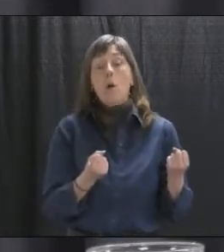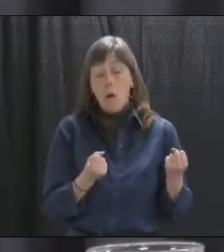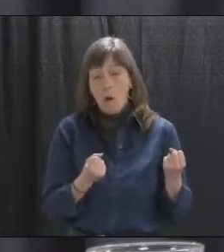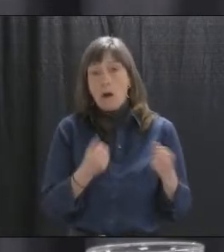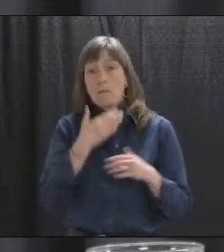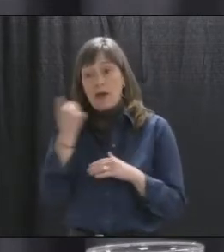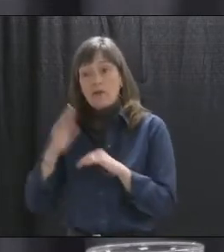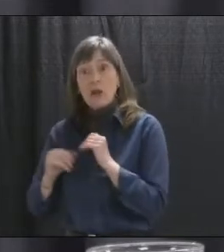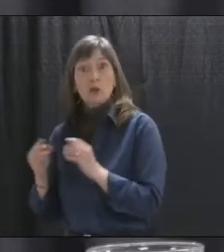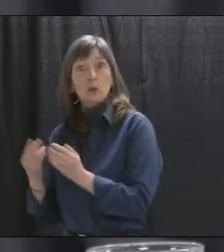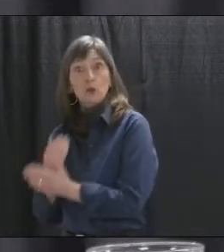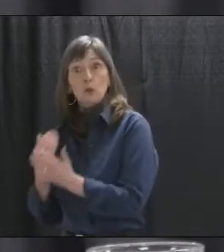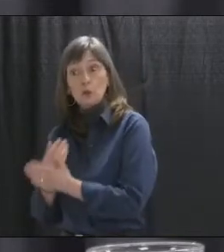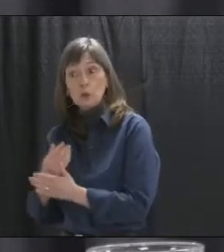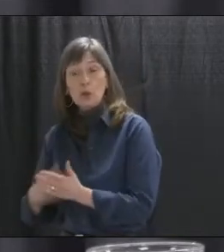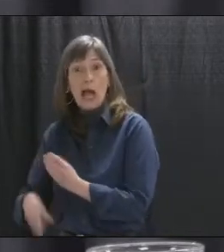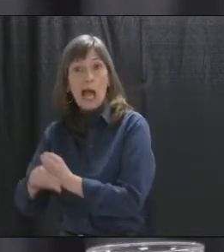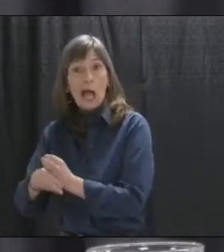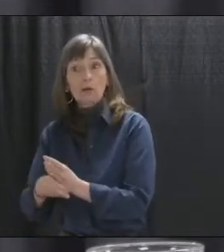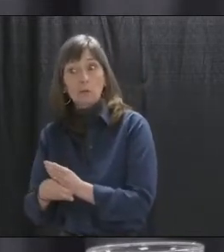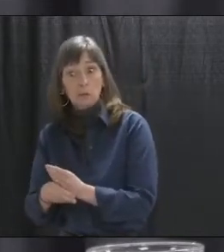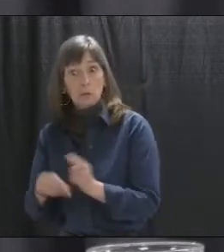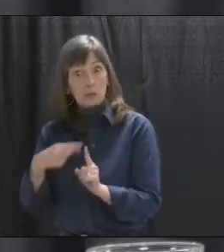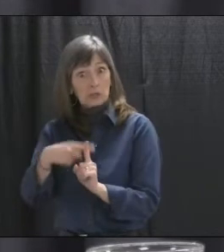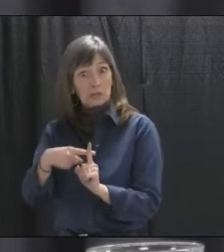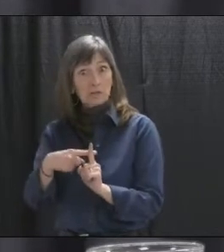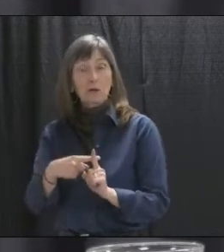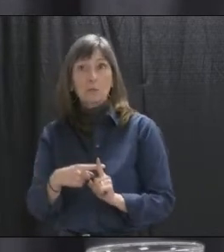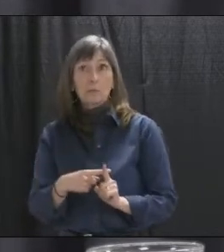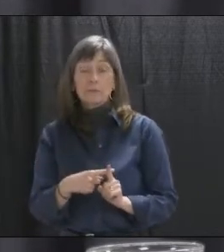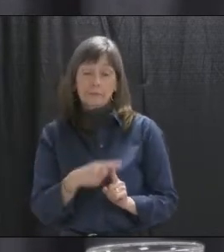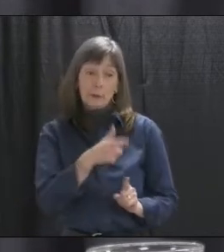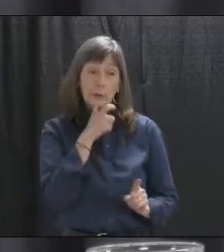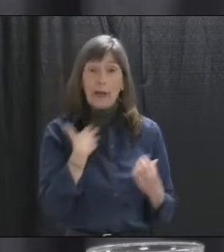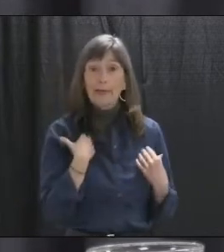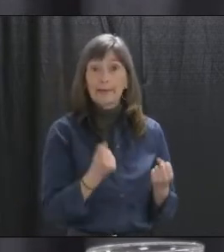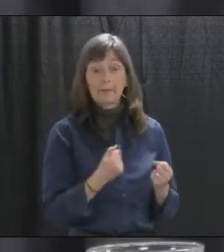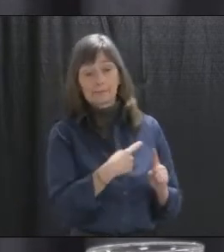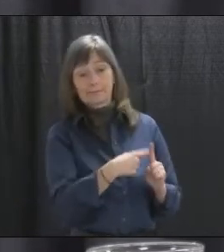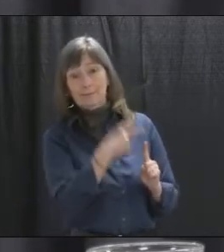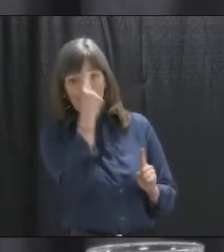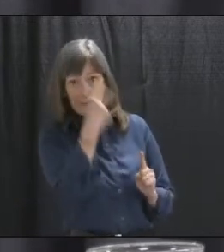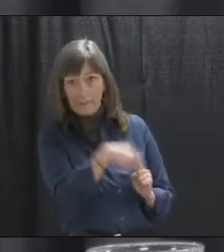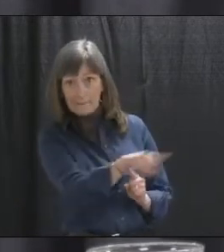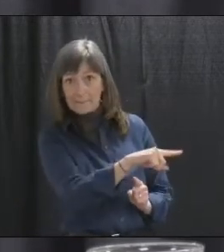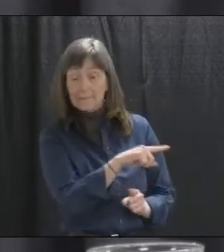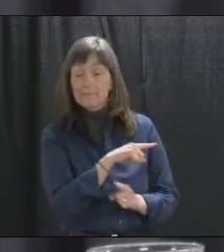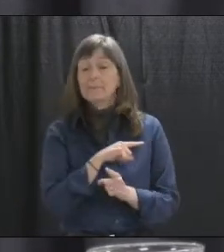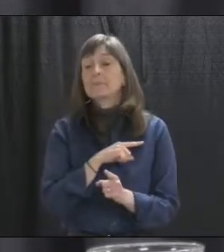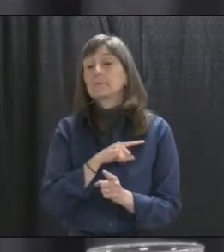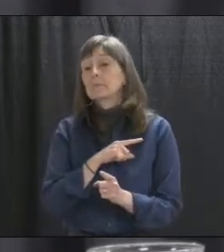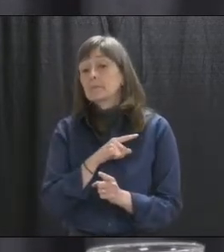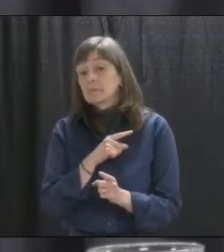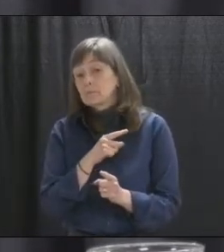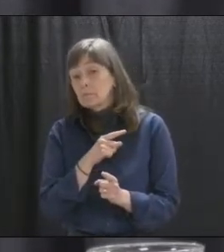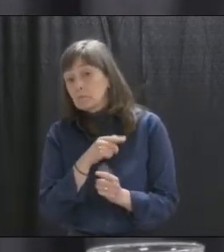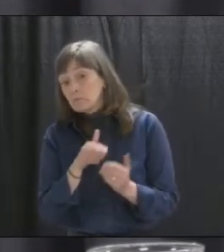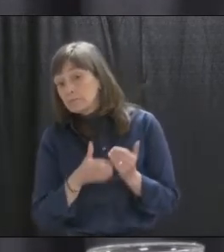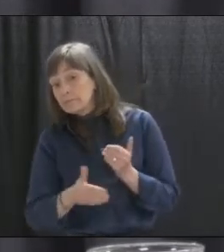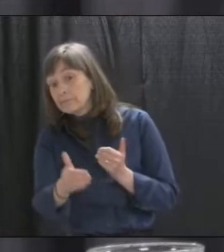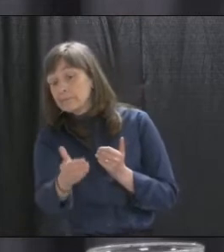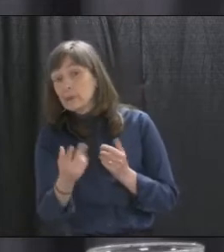or is it still just far too early to tell? It's very good for those people who've recovered. It's uncertain as to what this means long